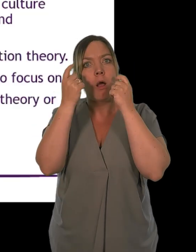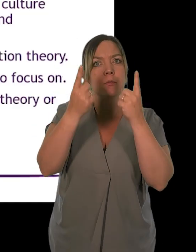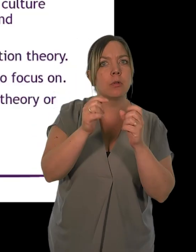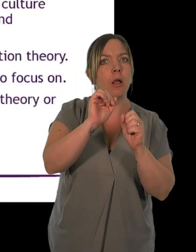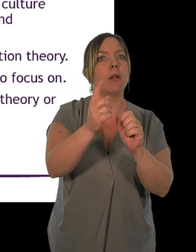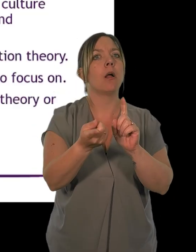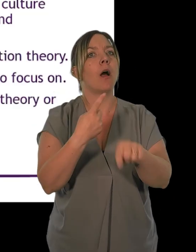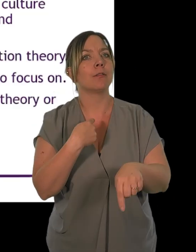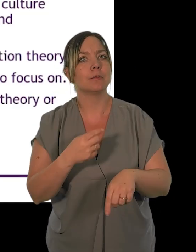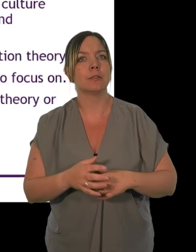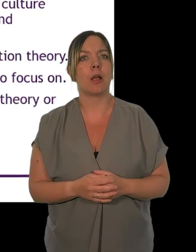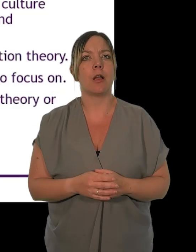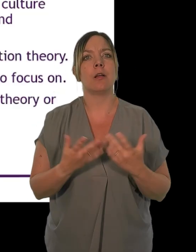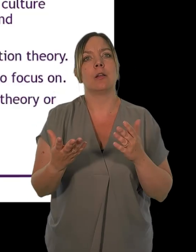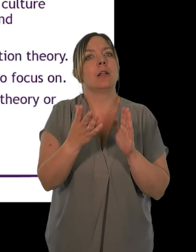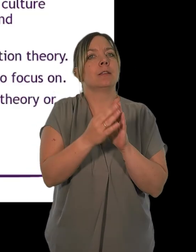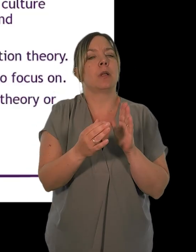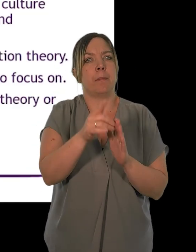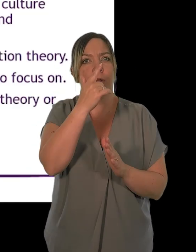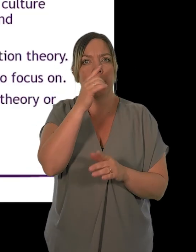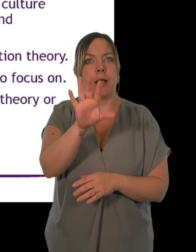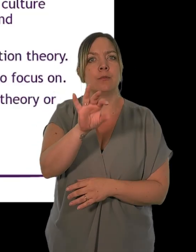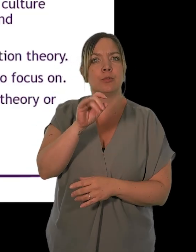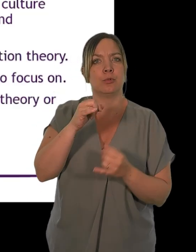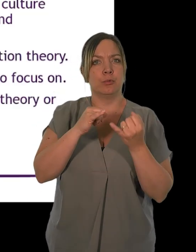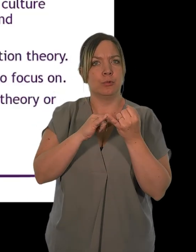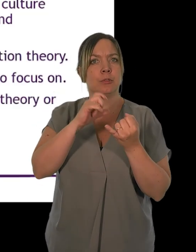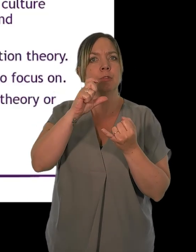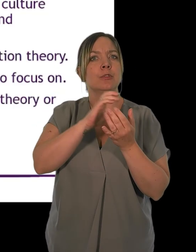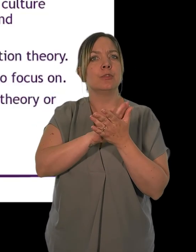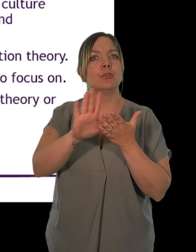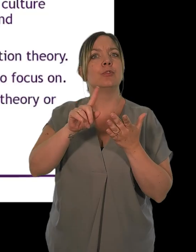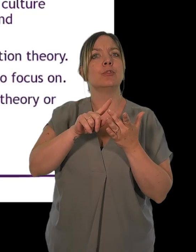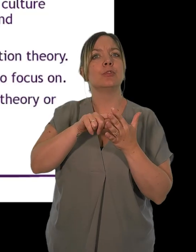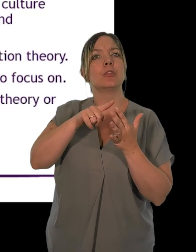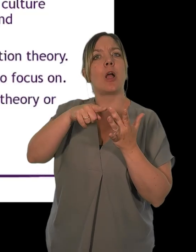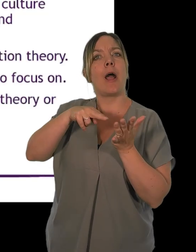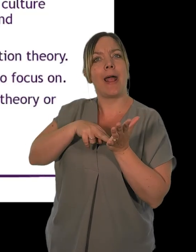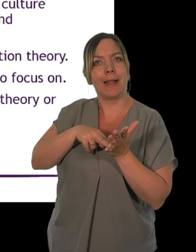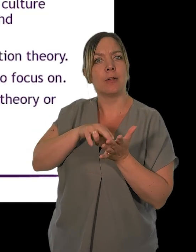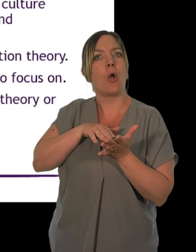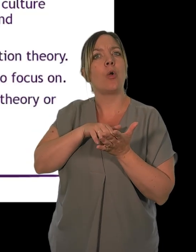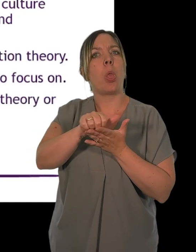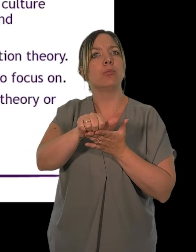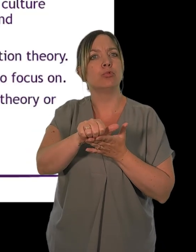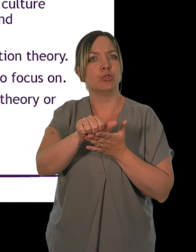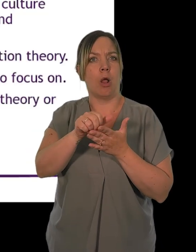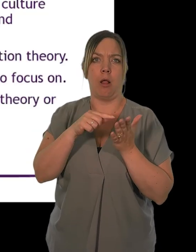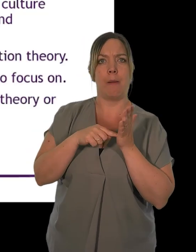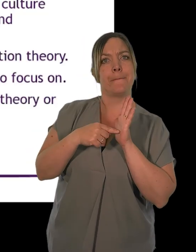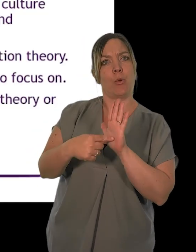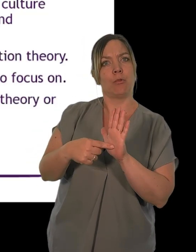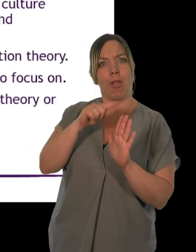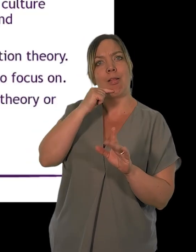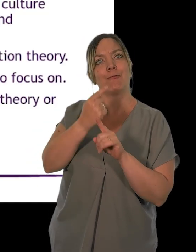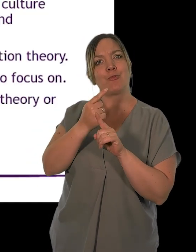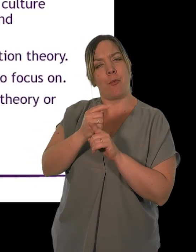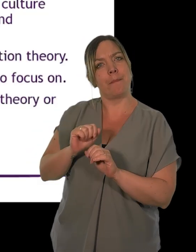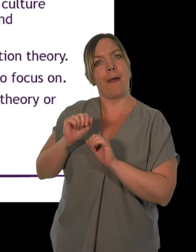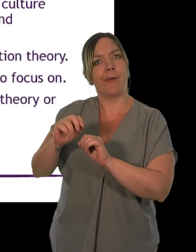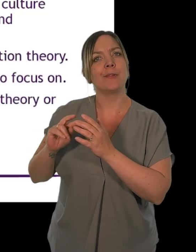model when writing about organisational behaviour and Rock's scarf theory when writing about human